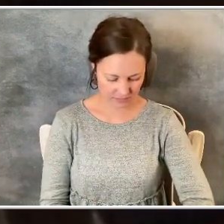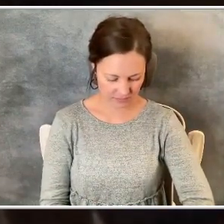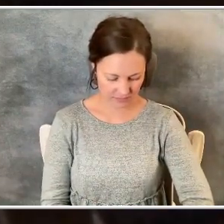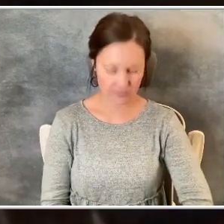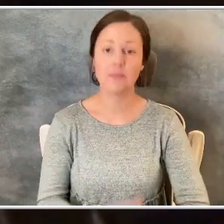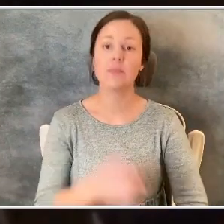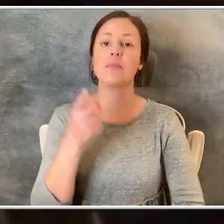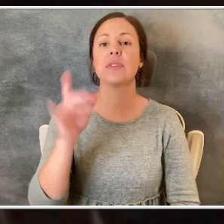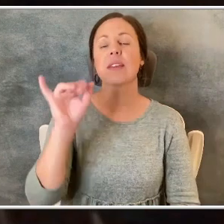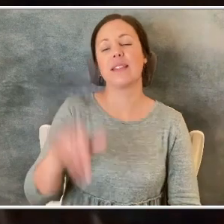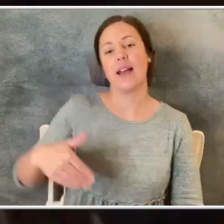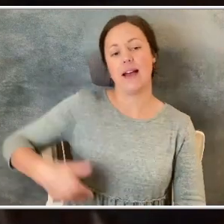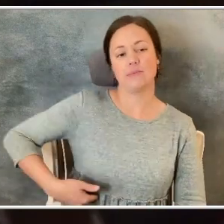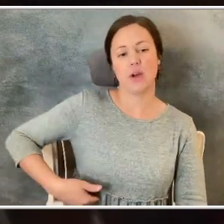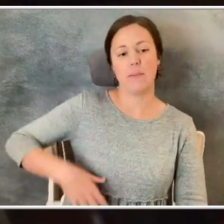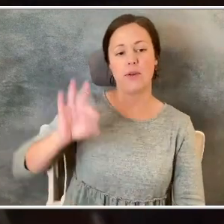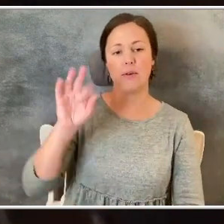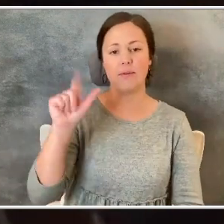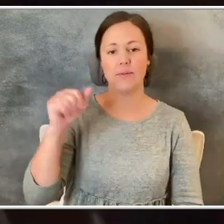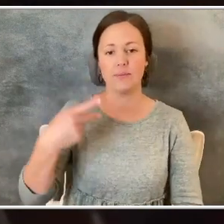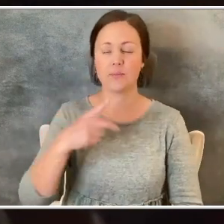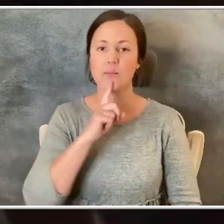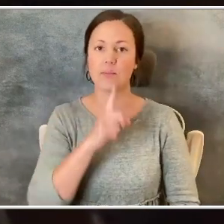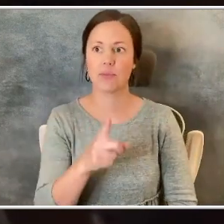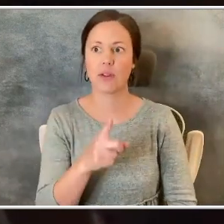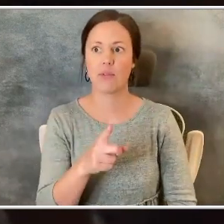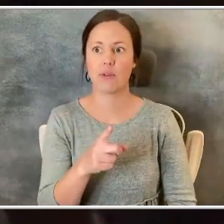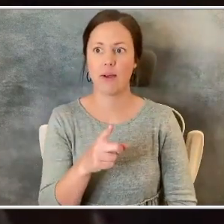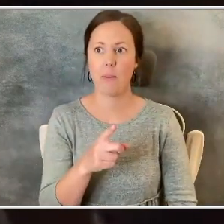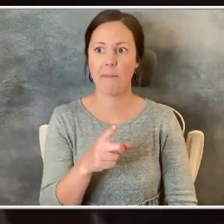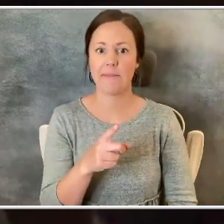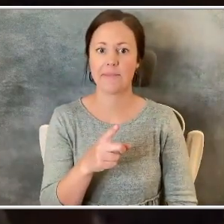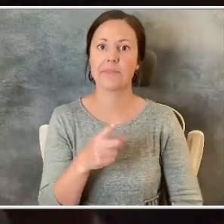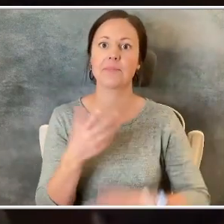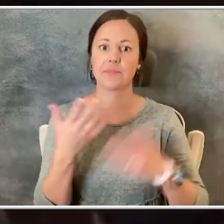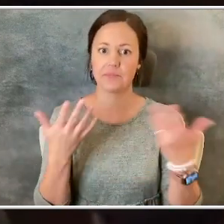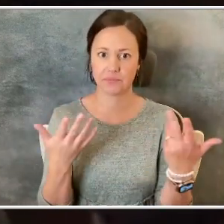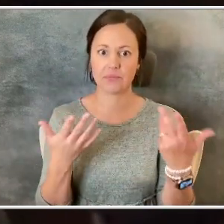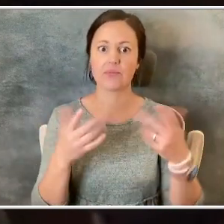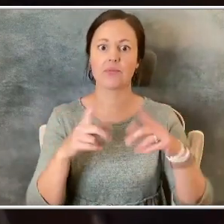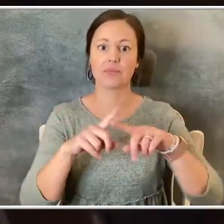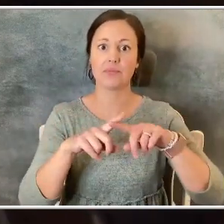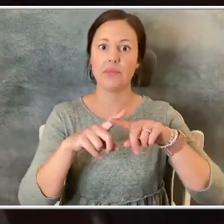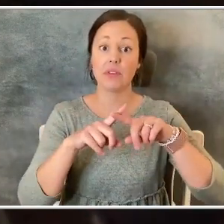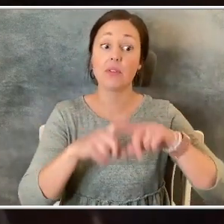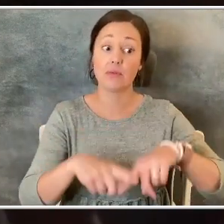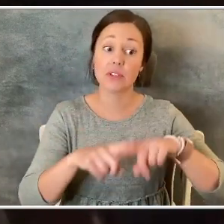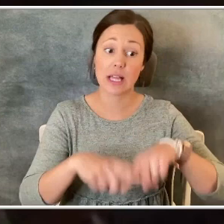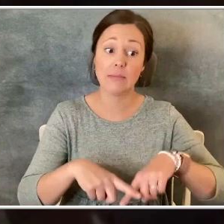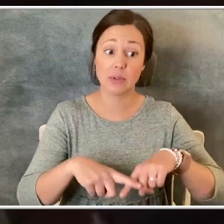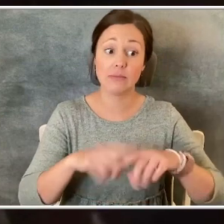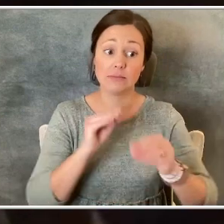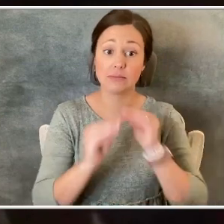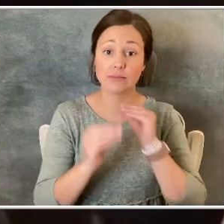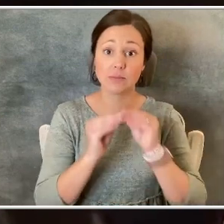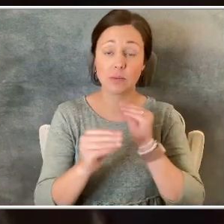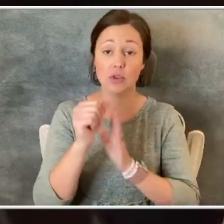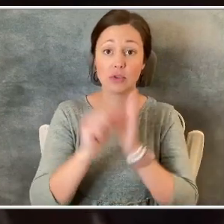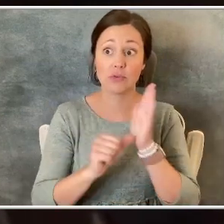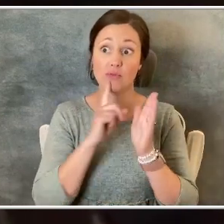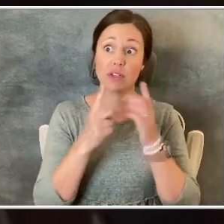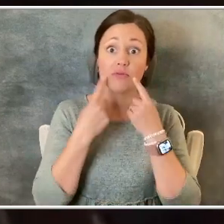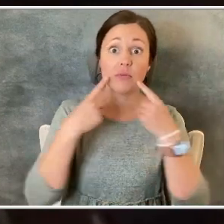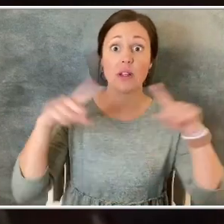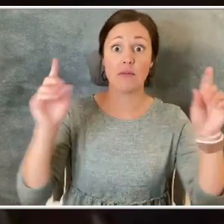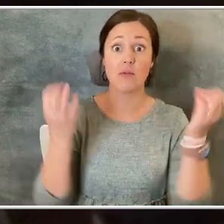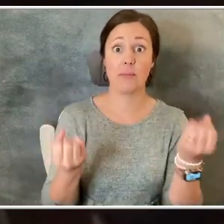flap, is actually a very reliable reconstruction, meaning it's successful many times. But of course,